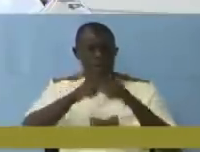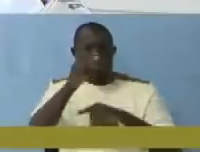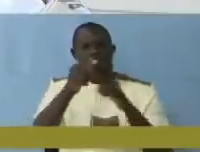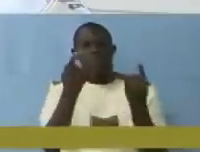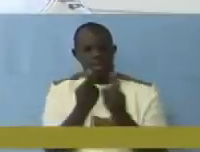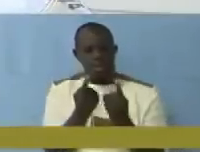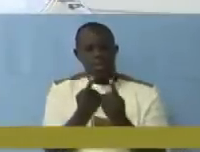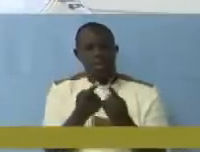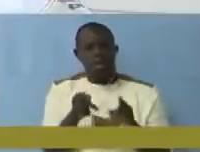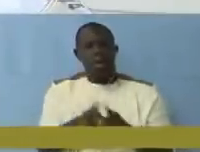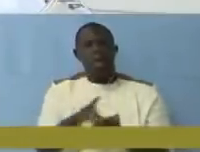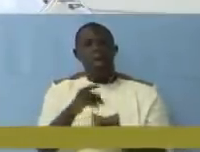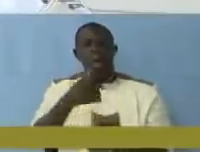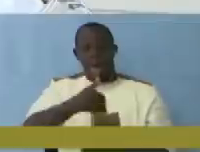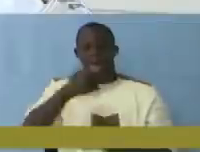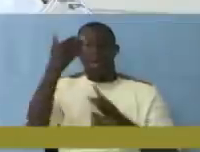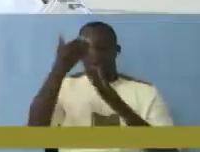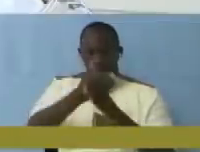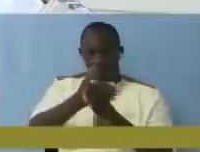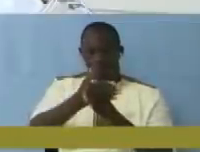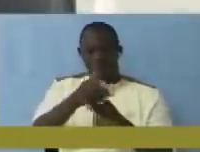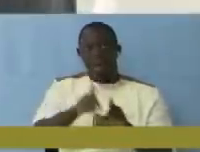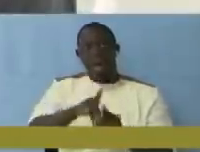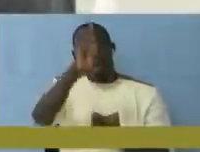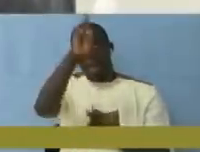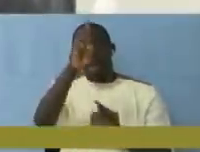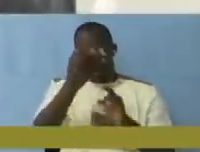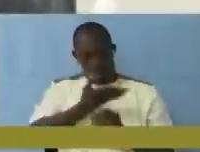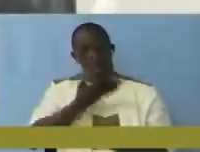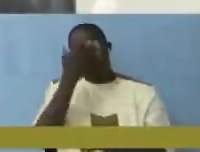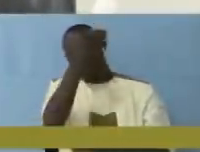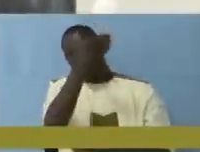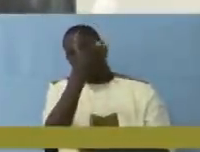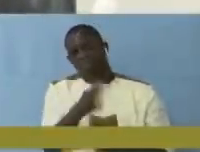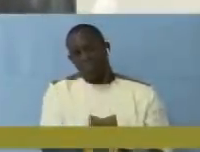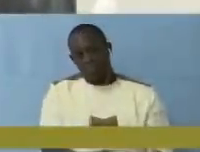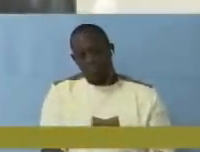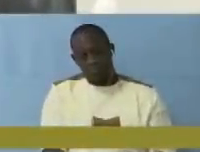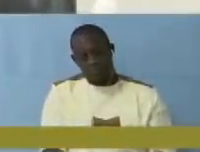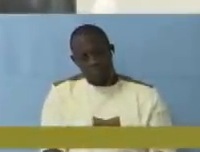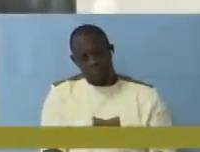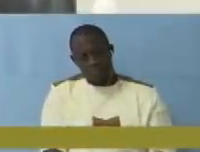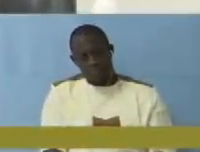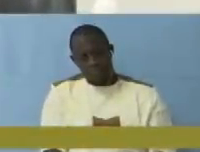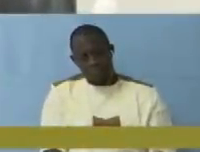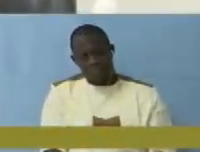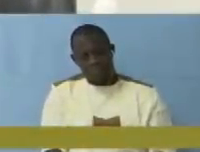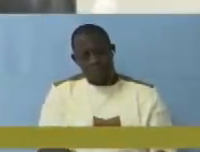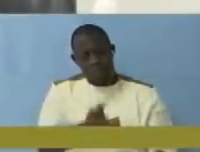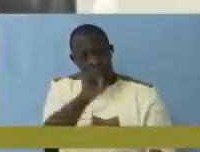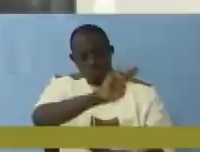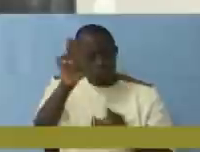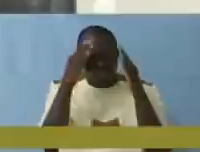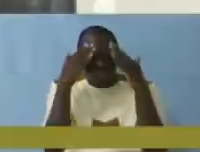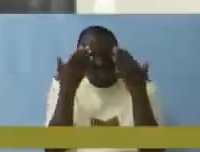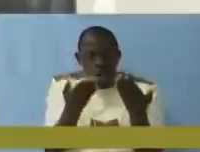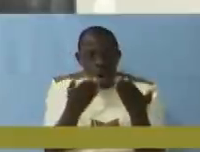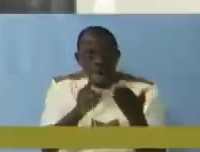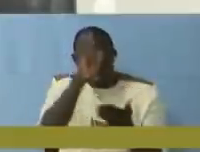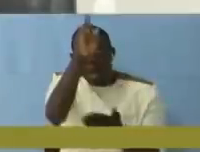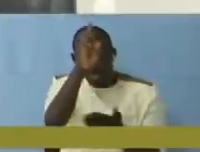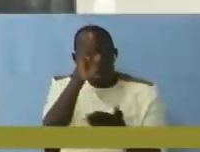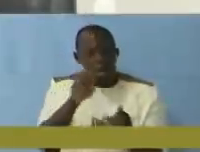You want me to I believe that God exists. So you don't know God?